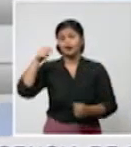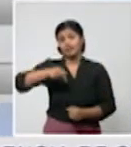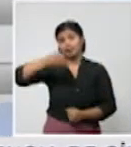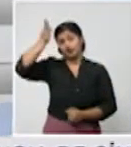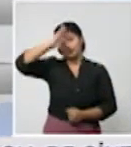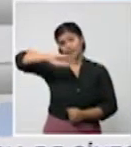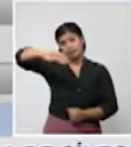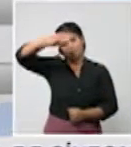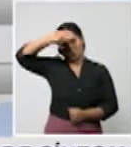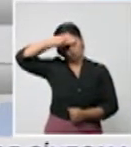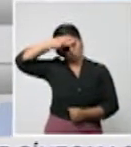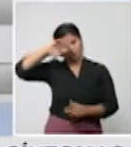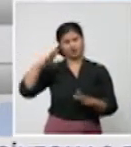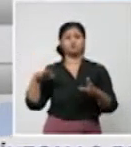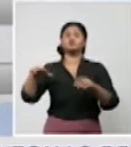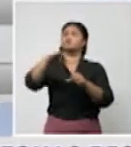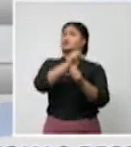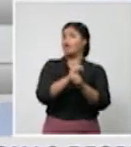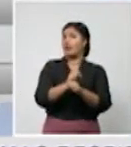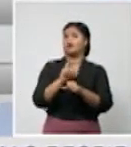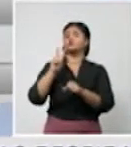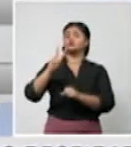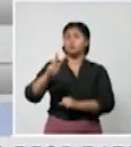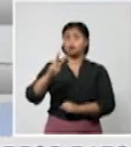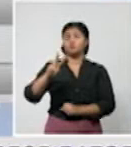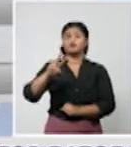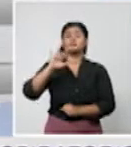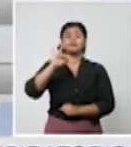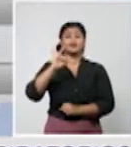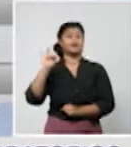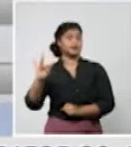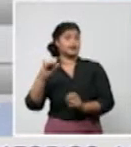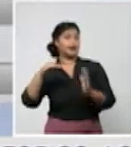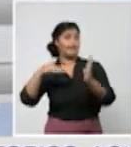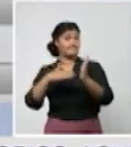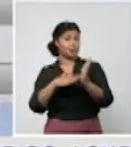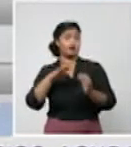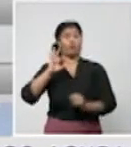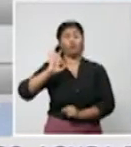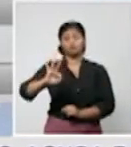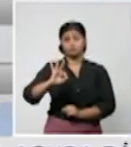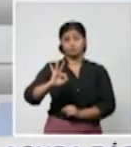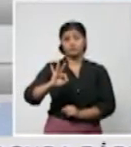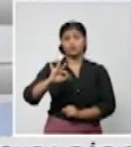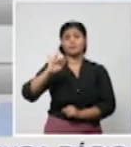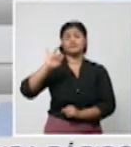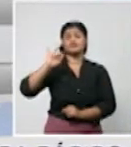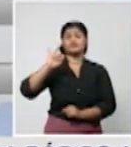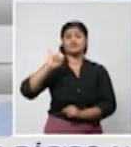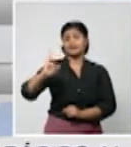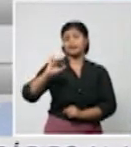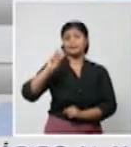277,863 processed samples in our country, and 2,701, which represents the